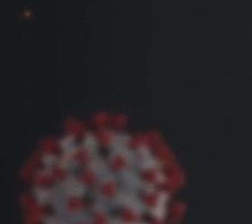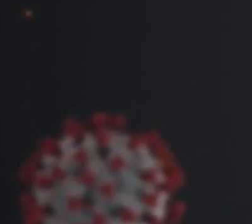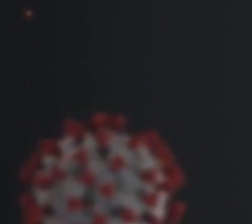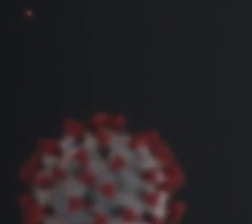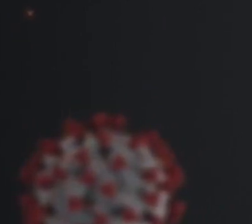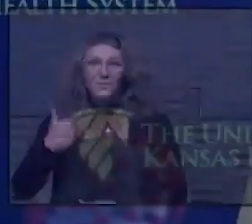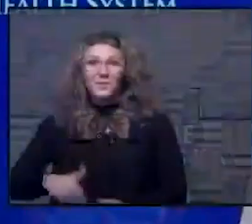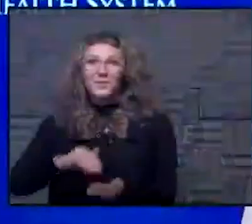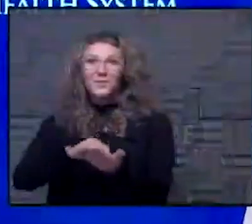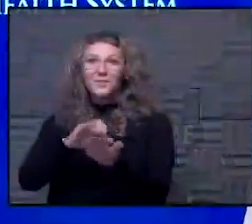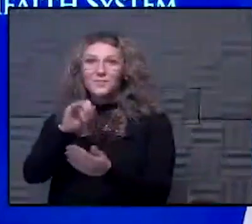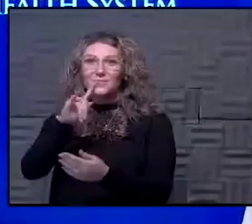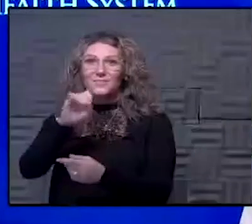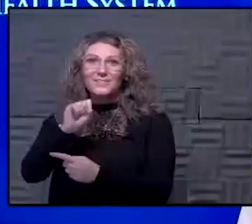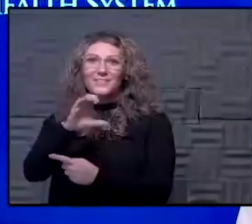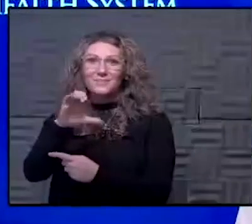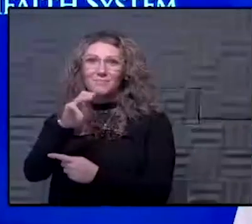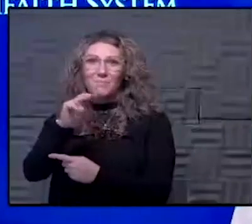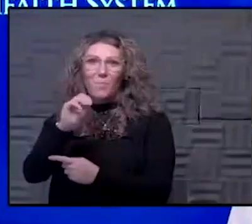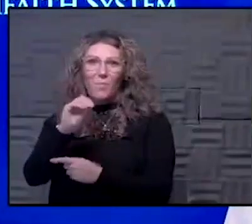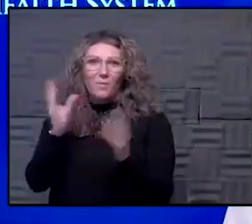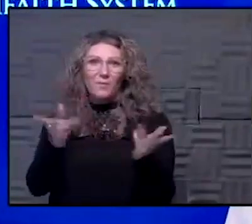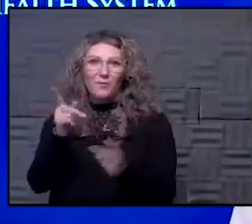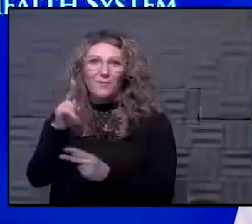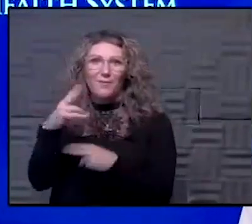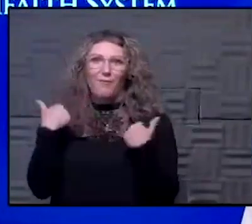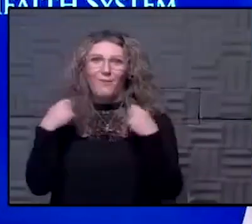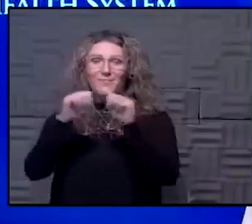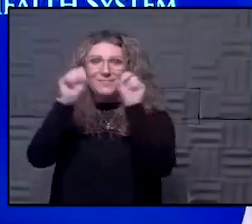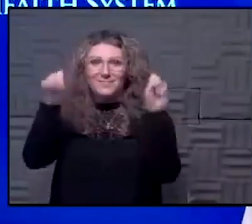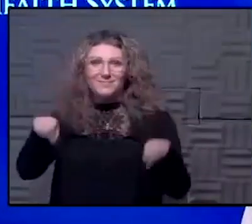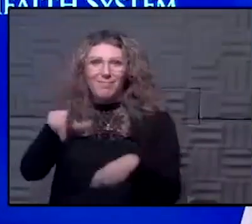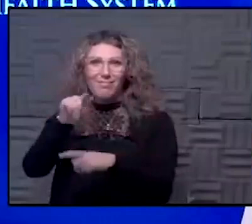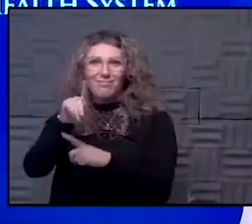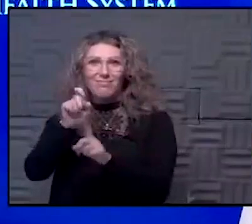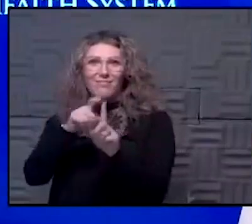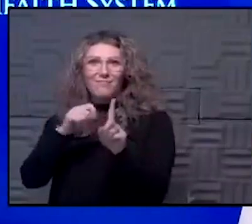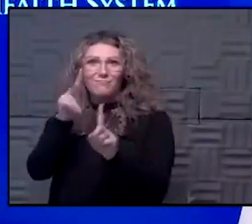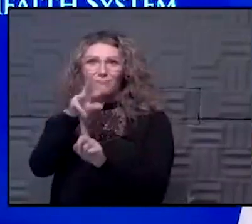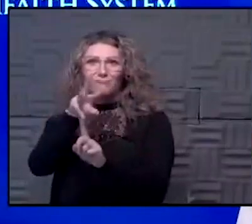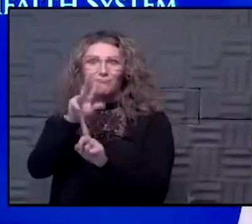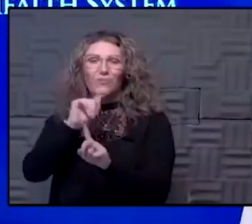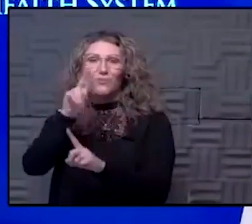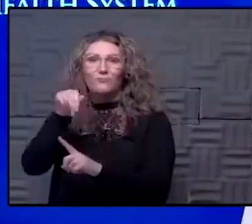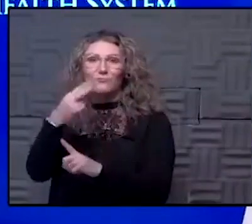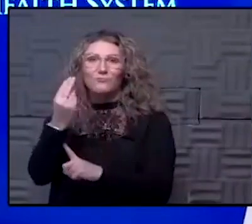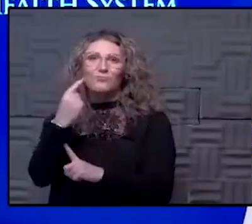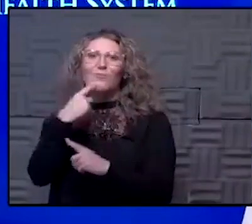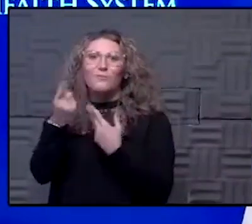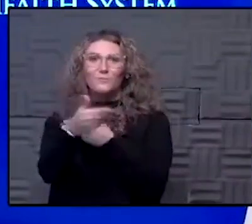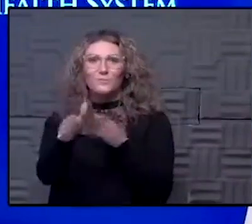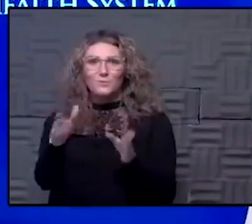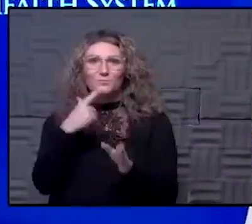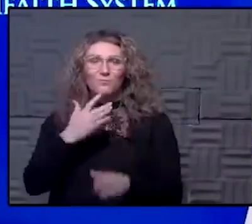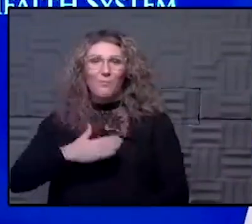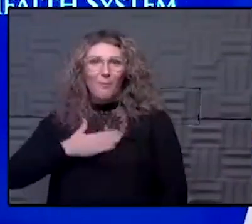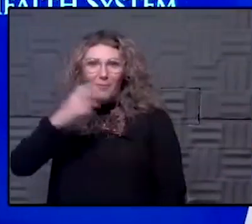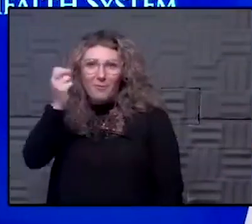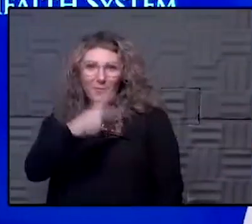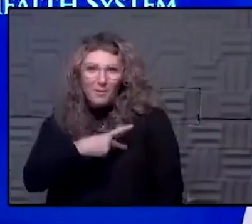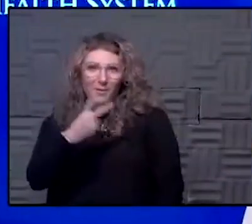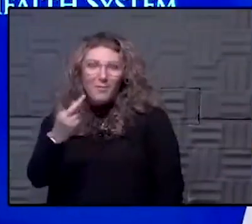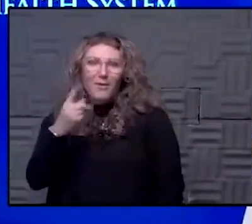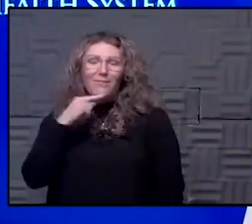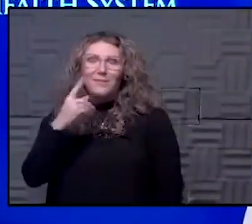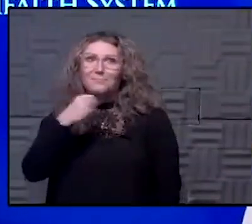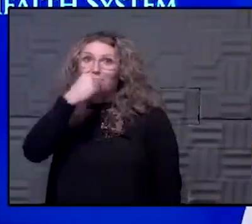Good morning. This is Steve Stites, Chief Medical Officer here at the University of Kansas Health System, broadcasting live with you from the Dulles Simons Family Studio, and delighted to be back with you